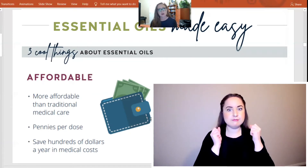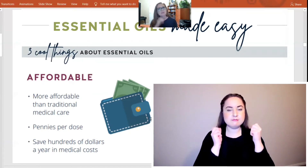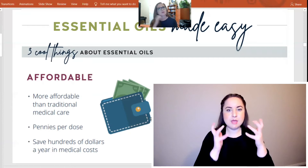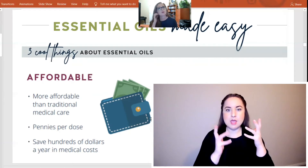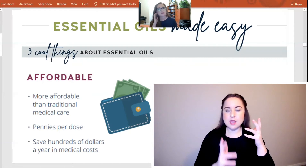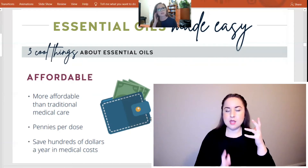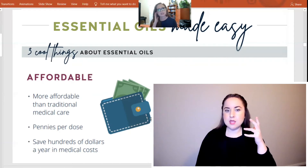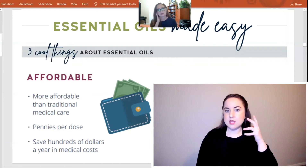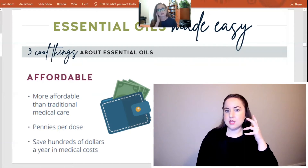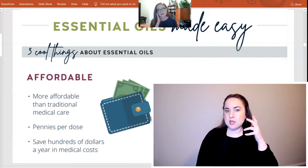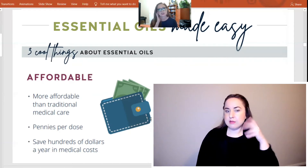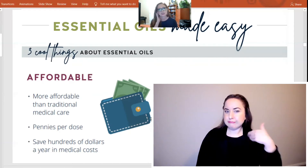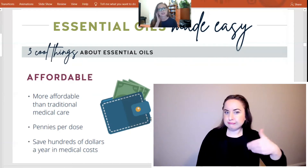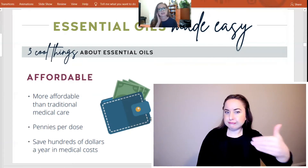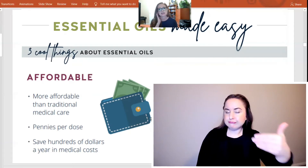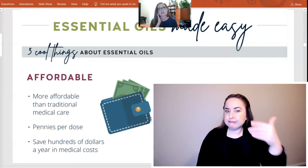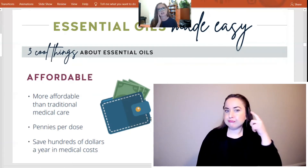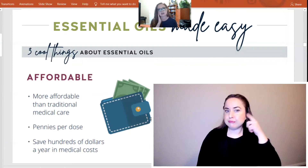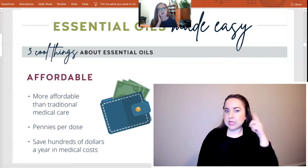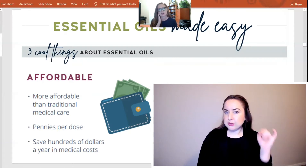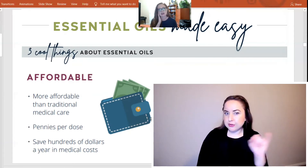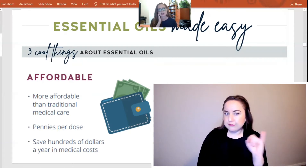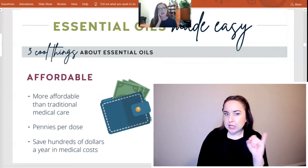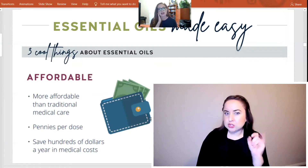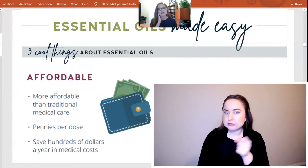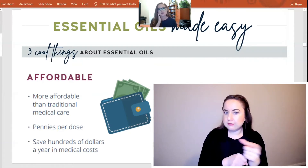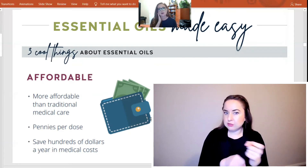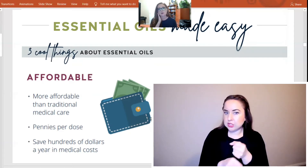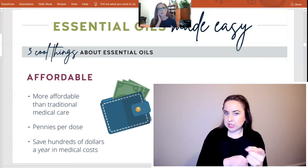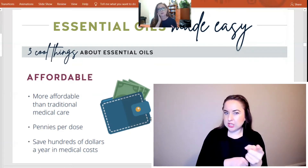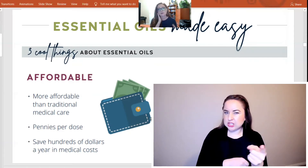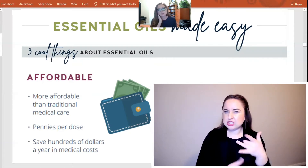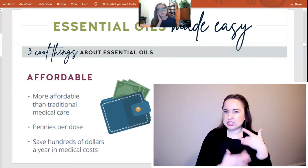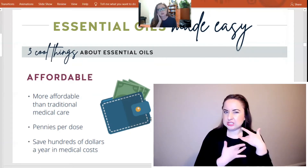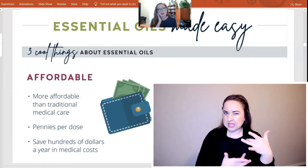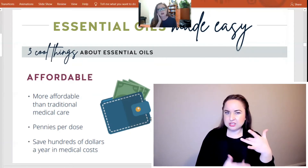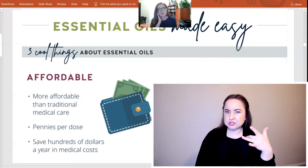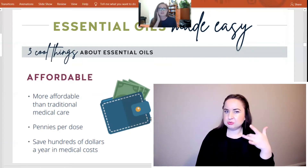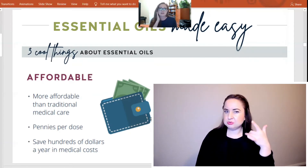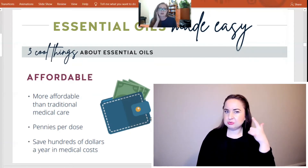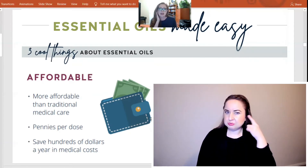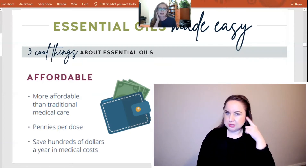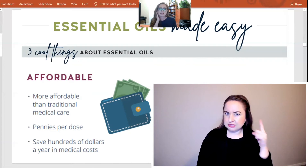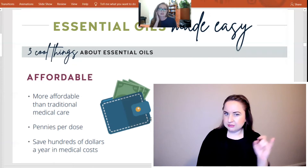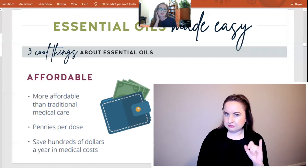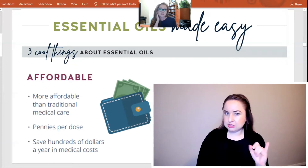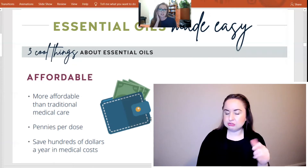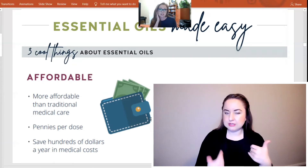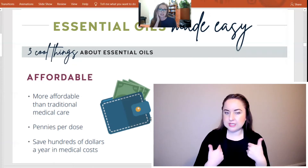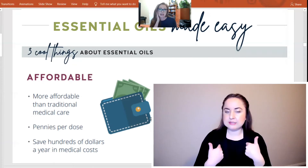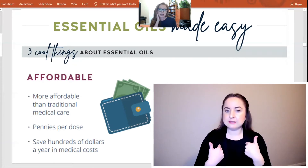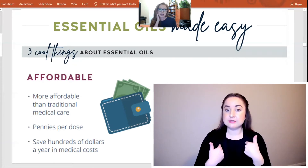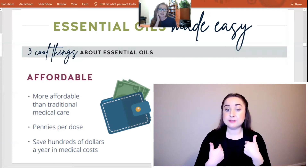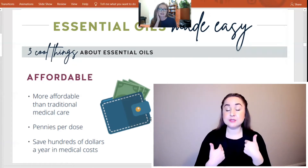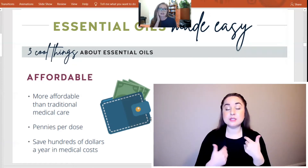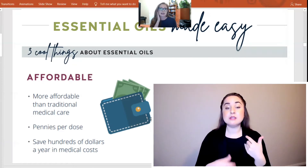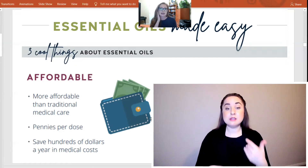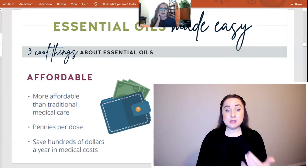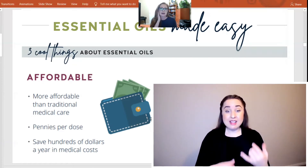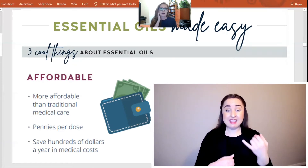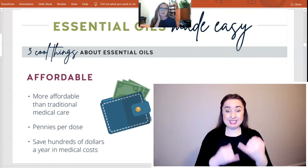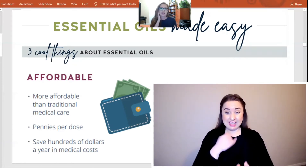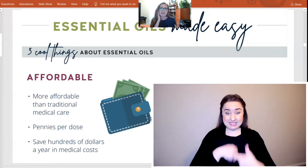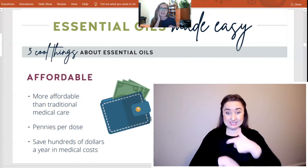a year. I'm prone to ear infections in this year. So the four doTERRA, my very last ear infection that I had,